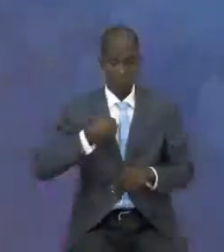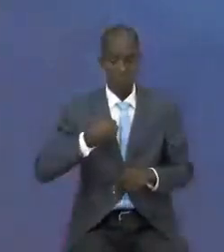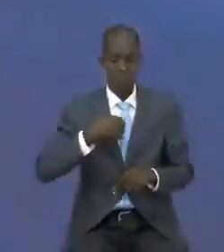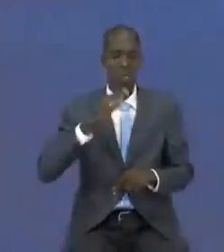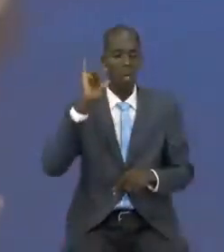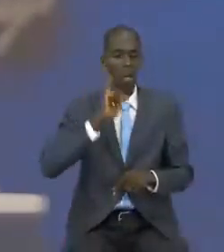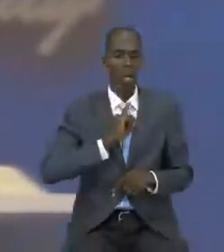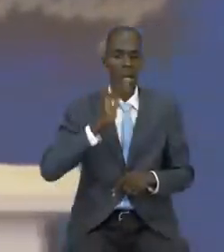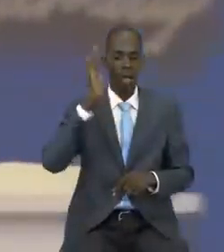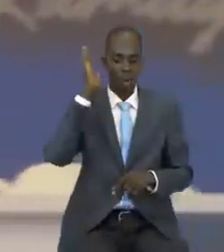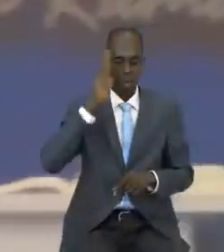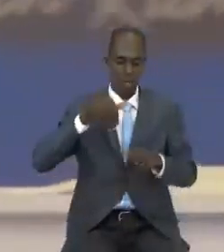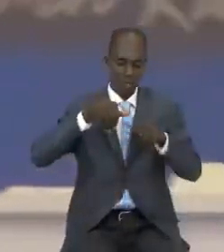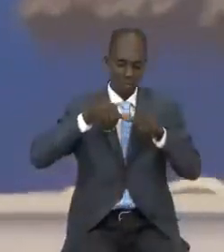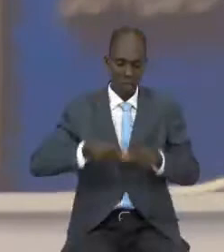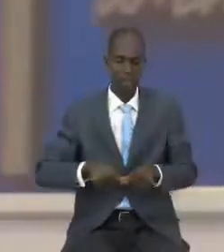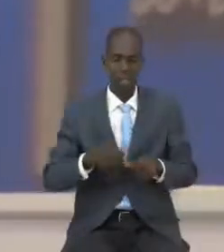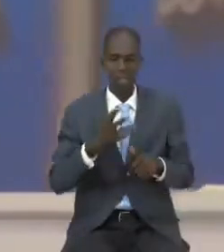the kingdom.